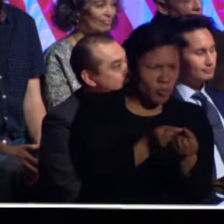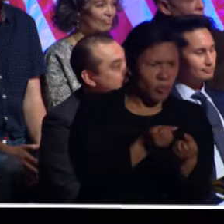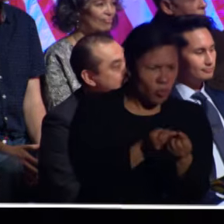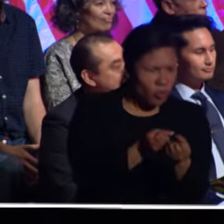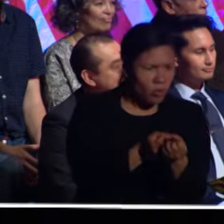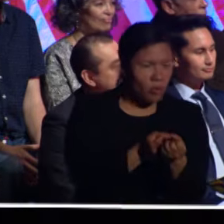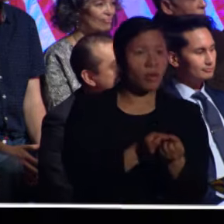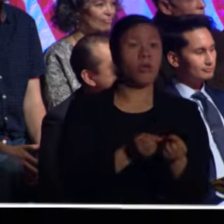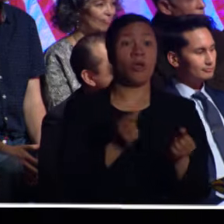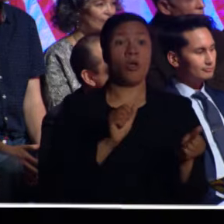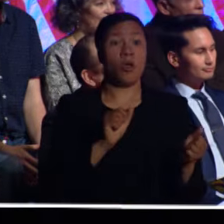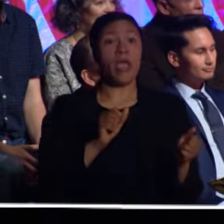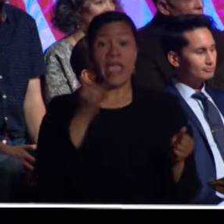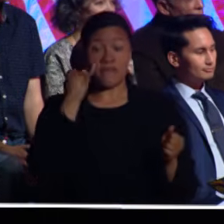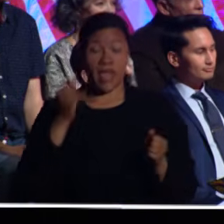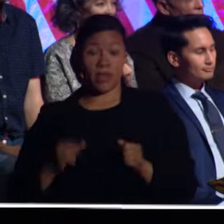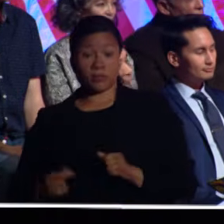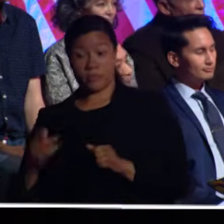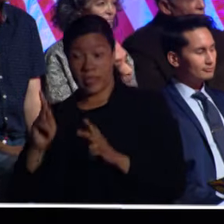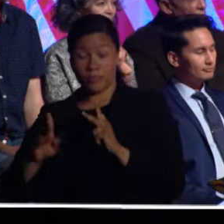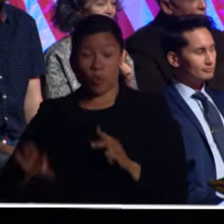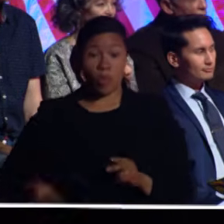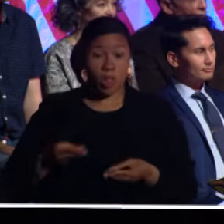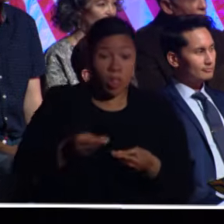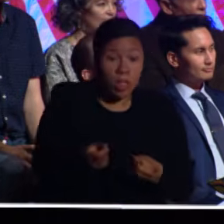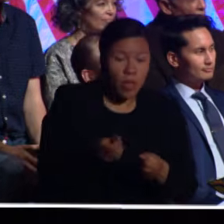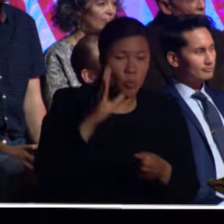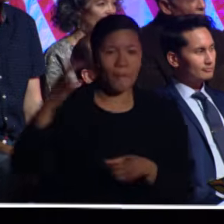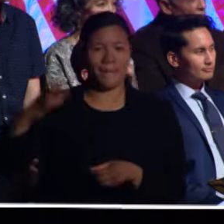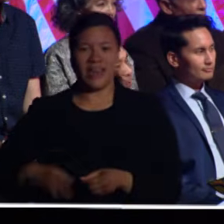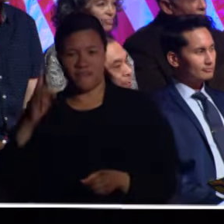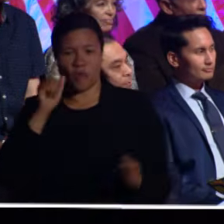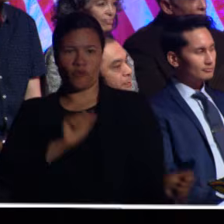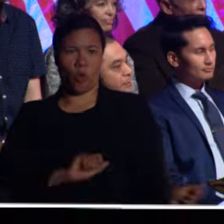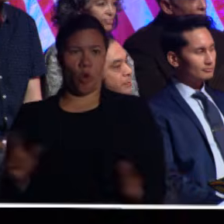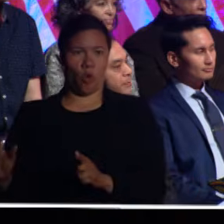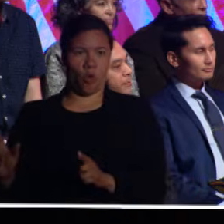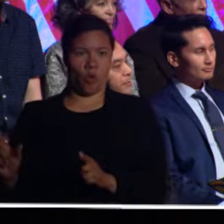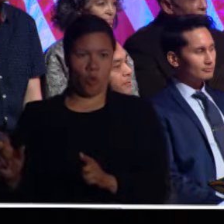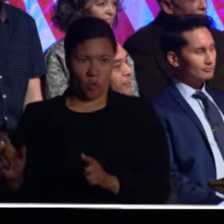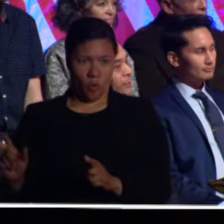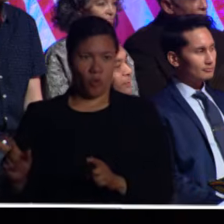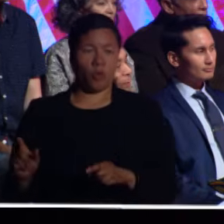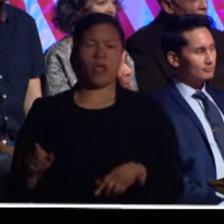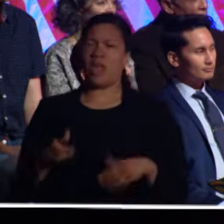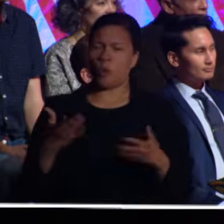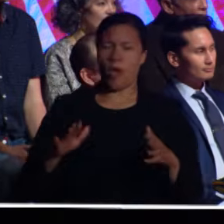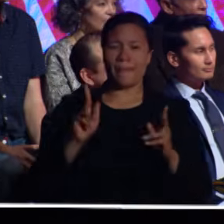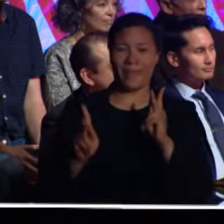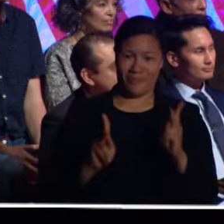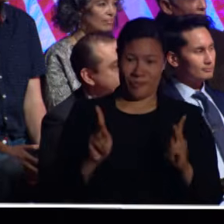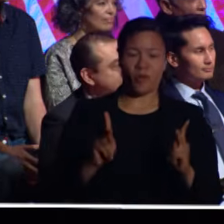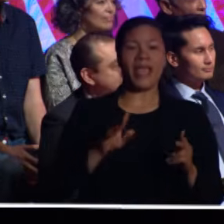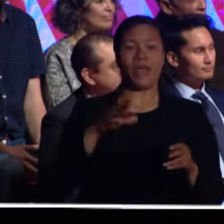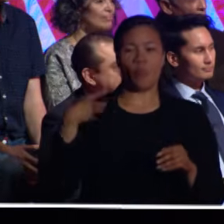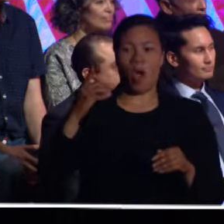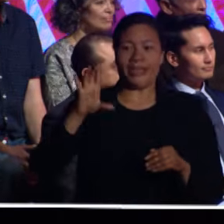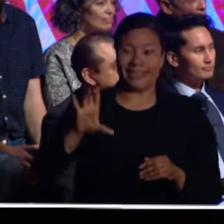it benefit from it, and it keeps cities like ours in DC from bearing the cost for the whole